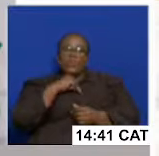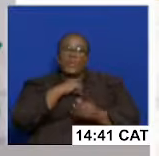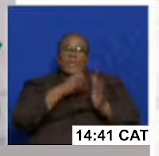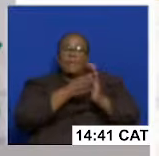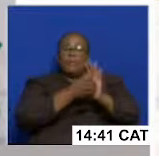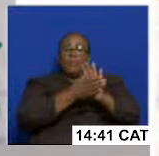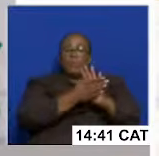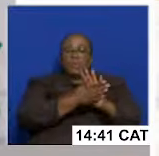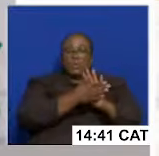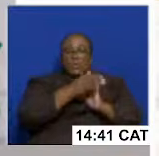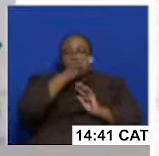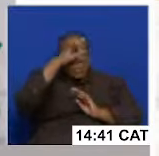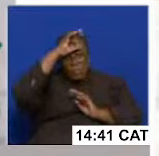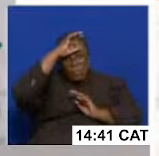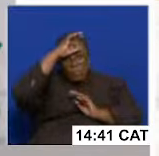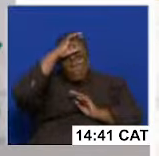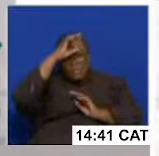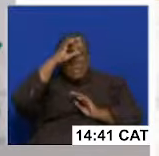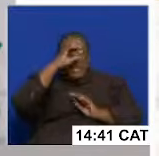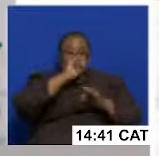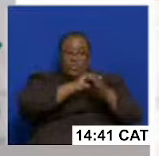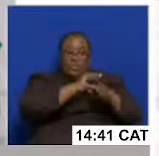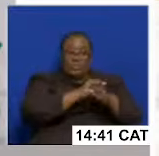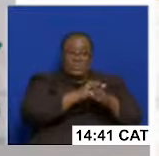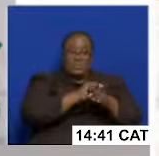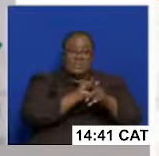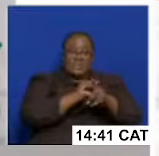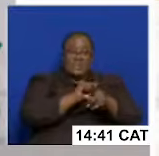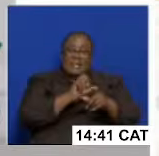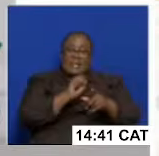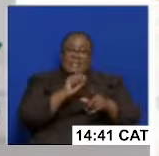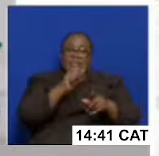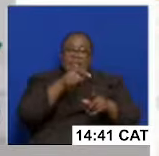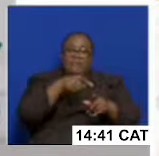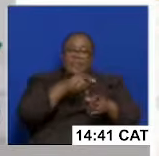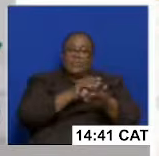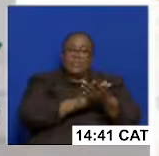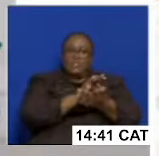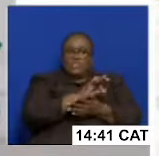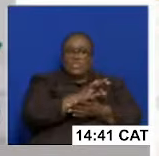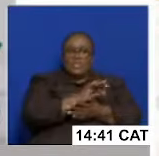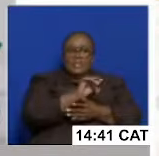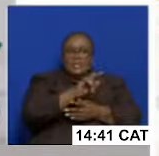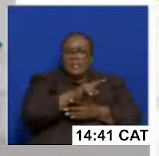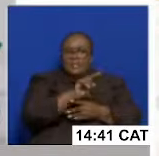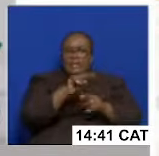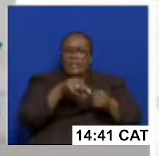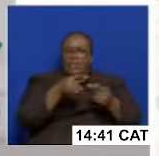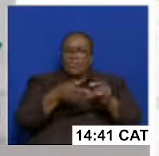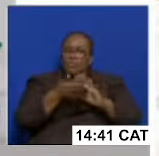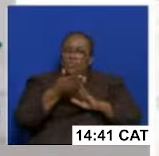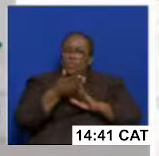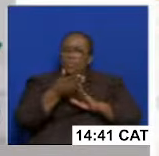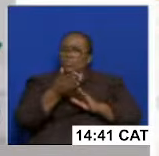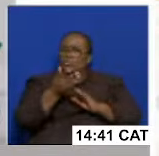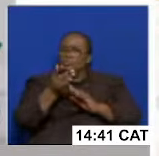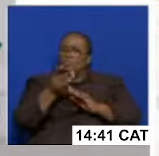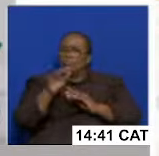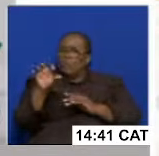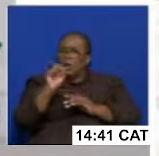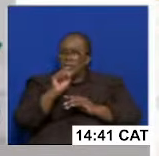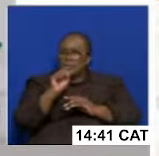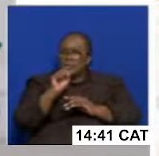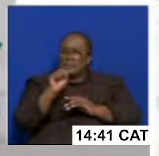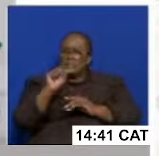station and ask for those stones back because he didn't have any paperwork with him.